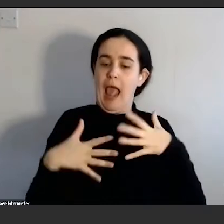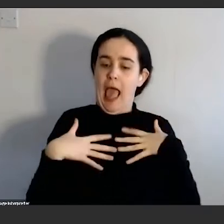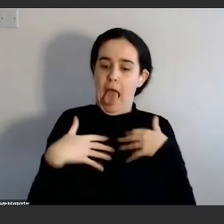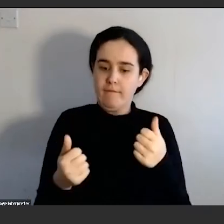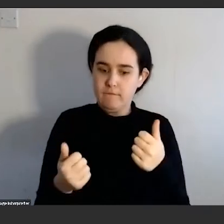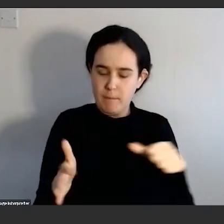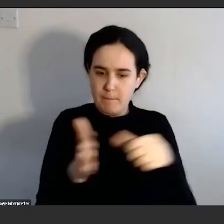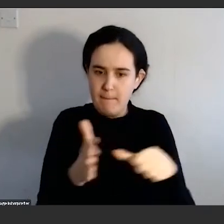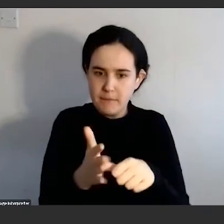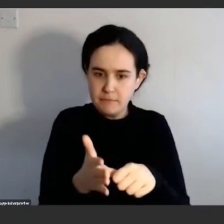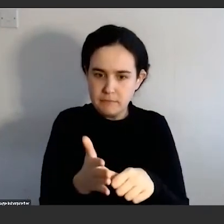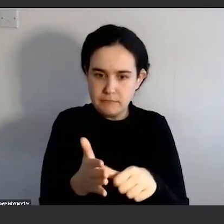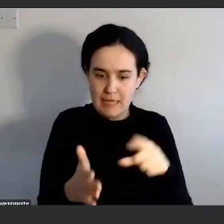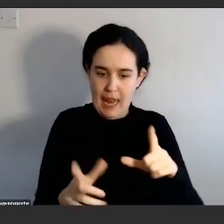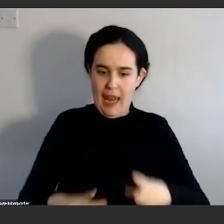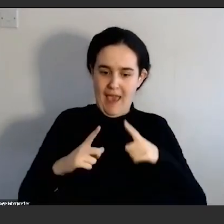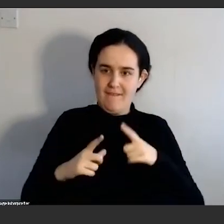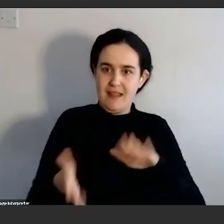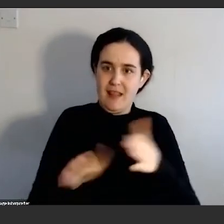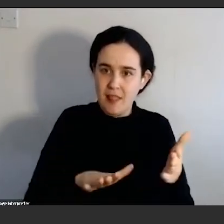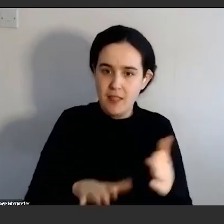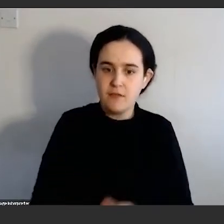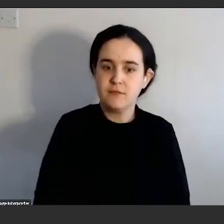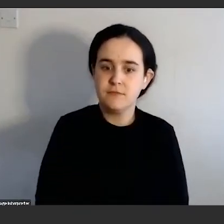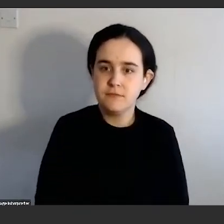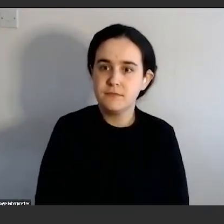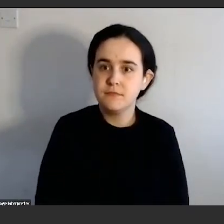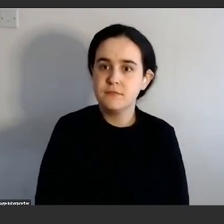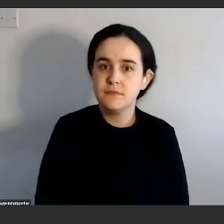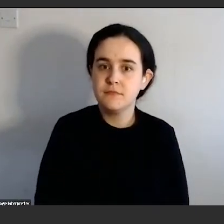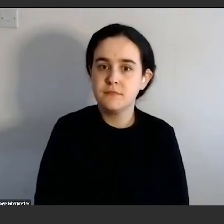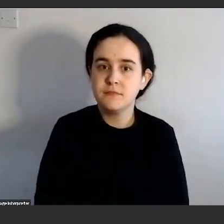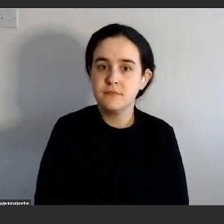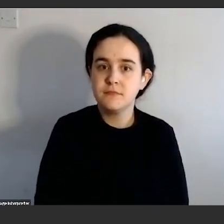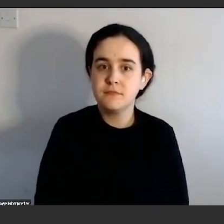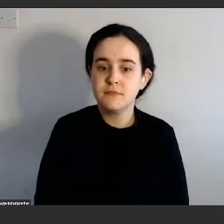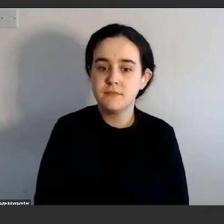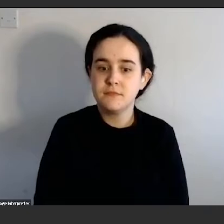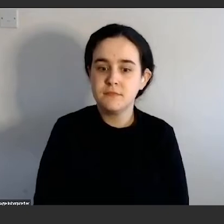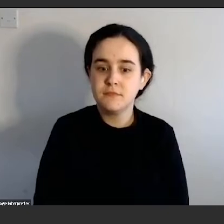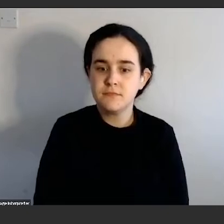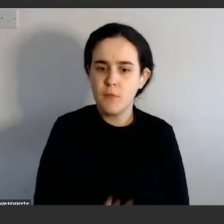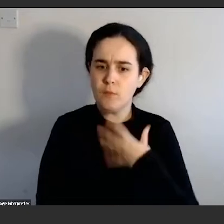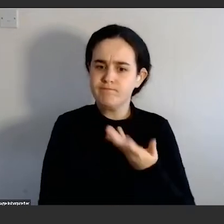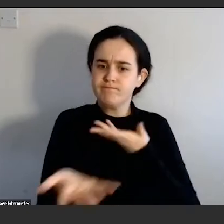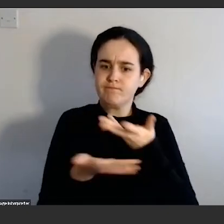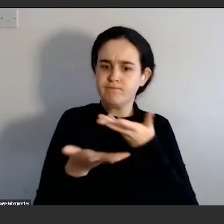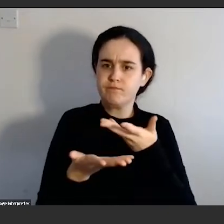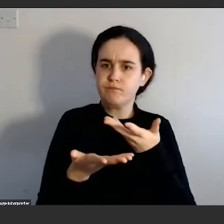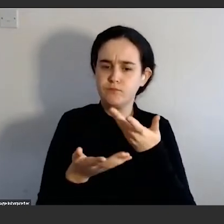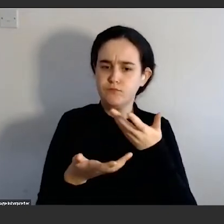your interpreter as well. What I wanted to do in this part of our meeting was to focus on your lived